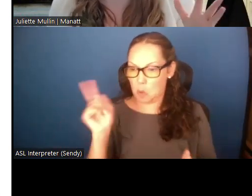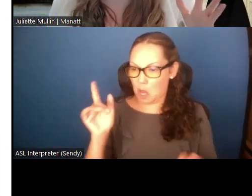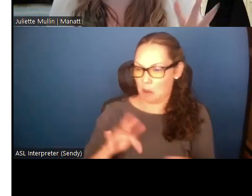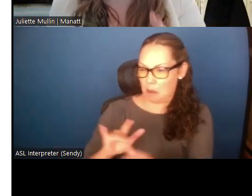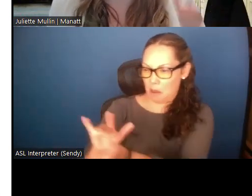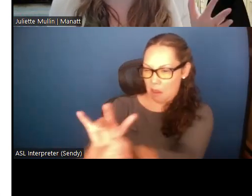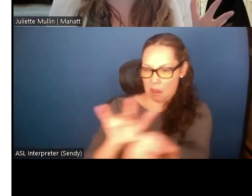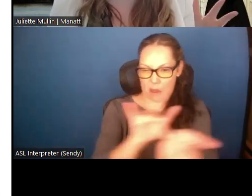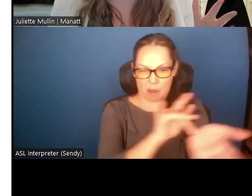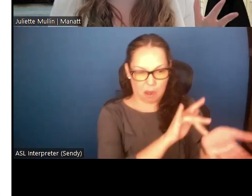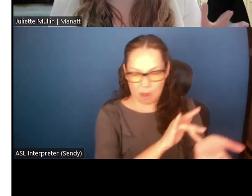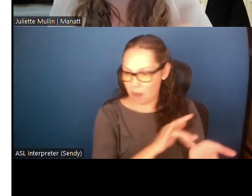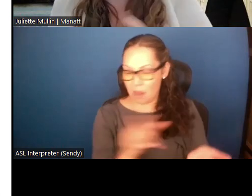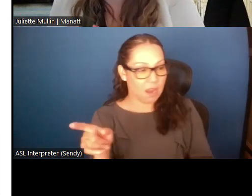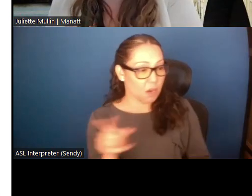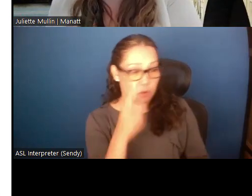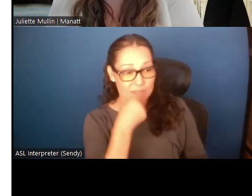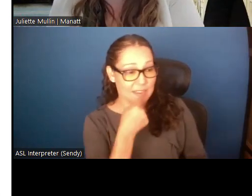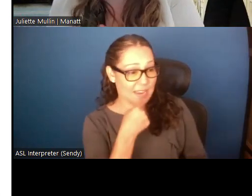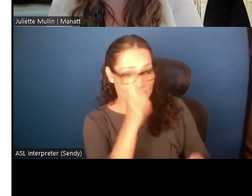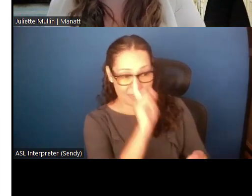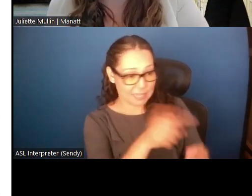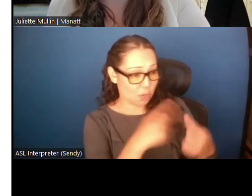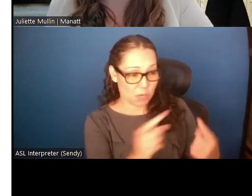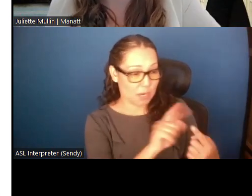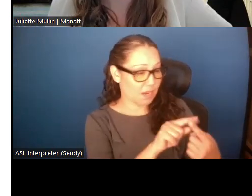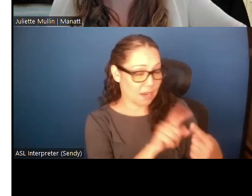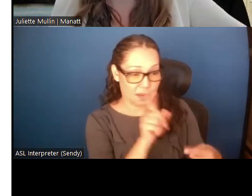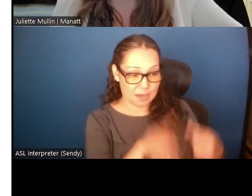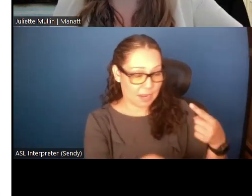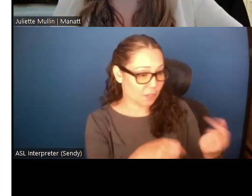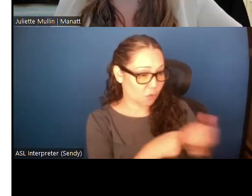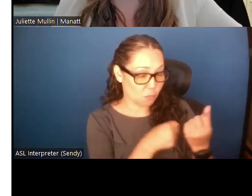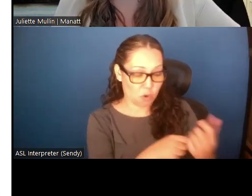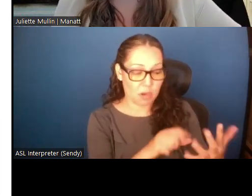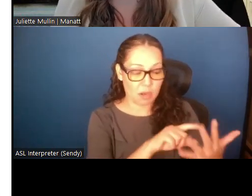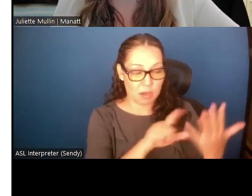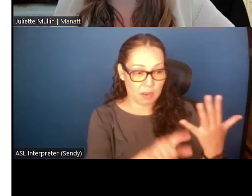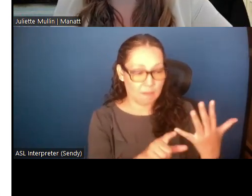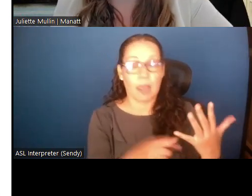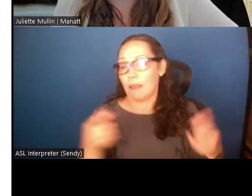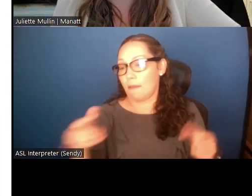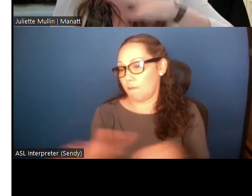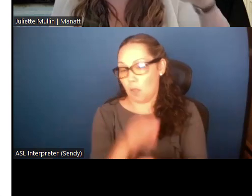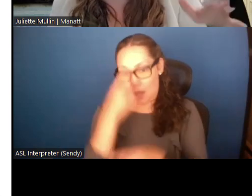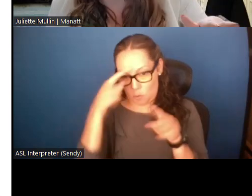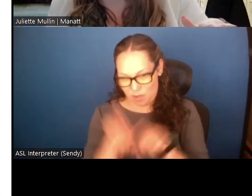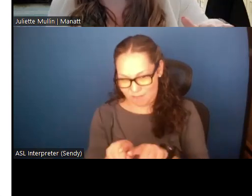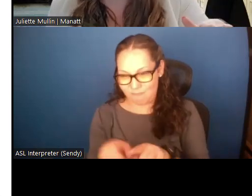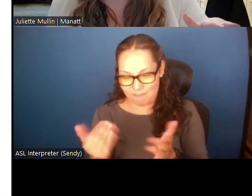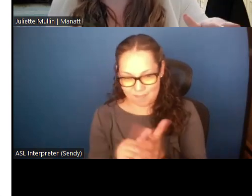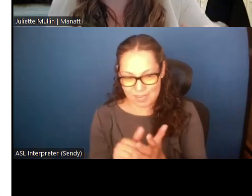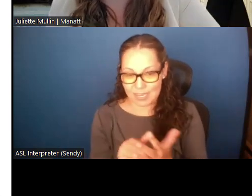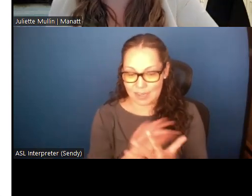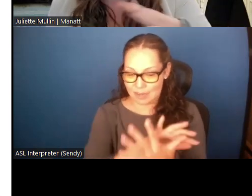I disagree and cannot support. 5 is I completely agree. I do just want to acknowledge this is not a vote